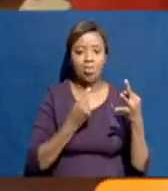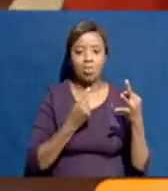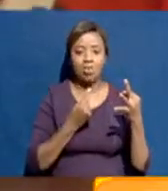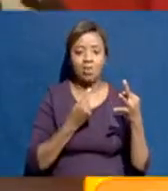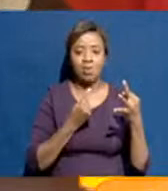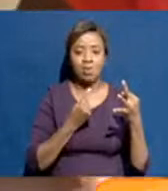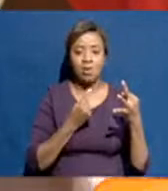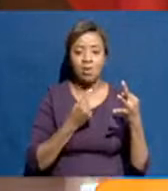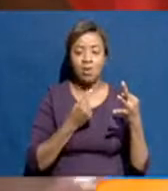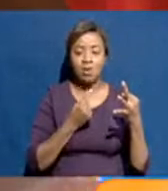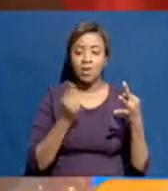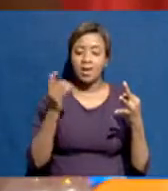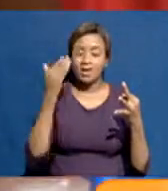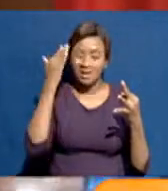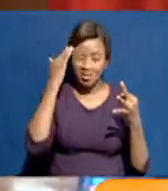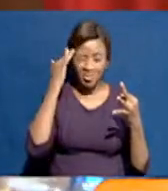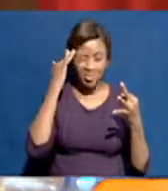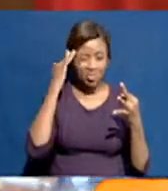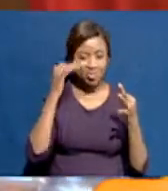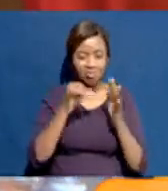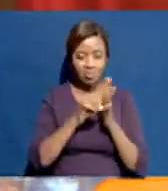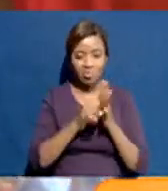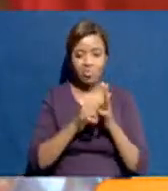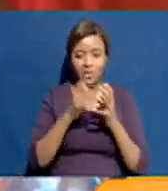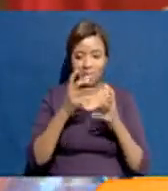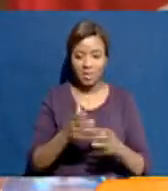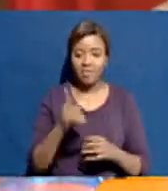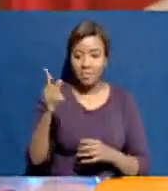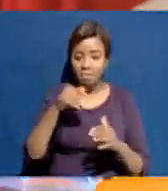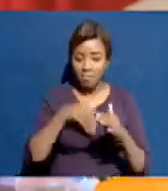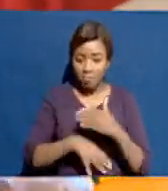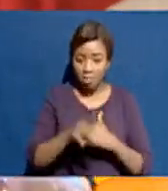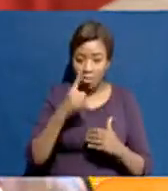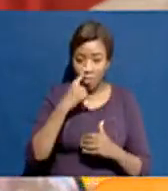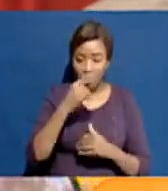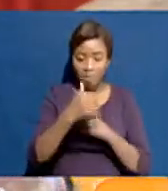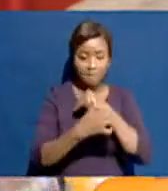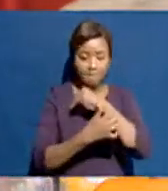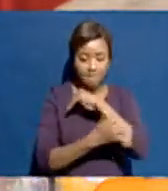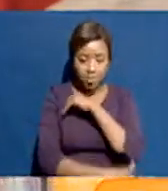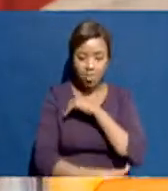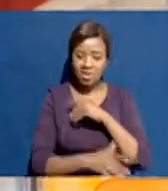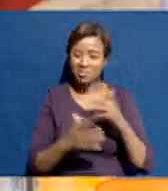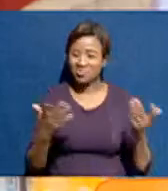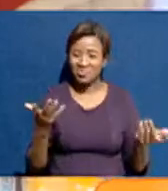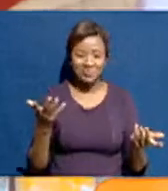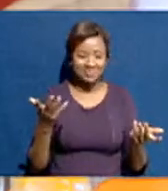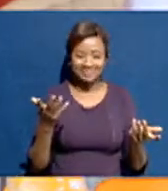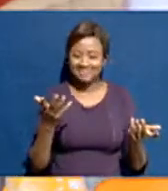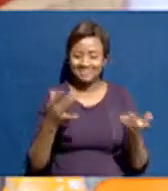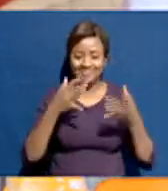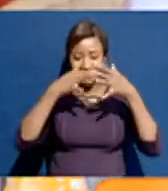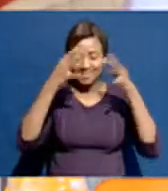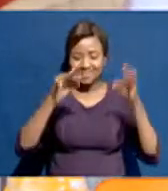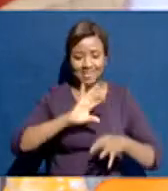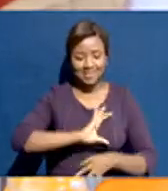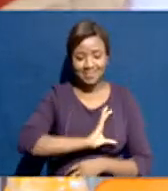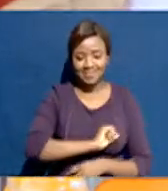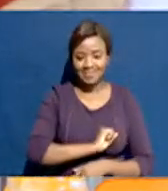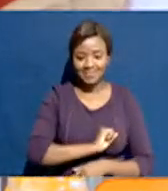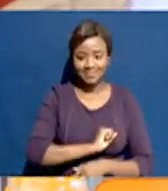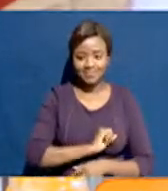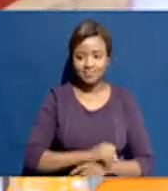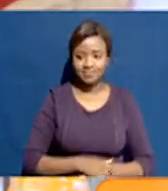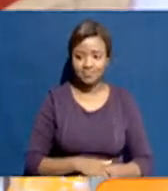knows only too well the burden of that. Born in a poor background, the odds were stacked against her long before